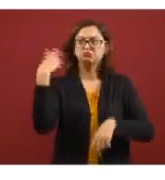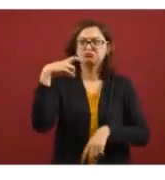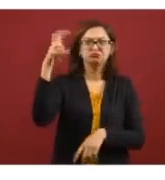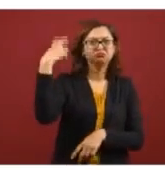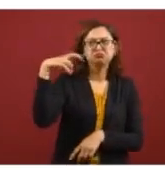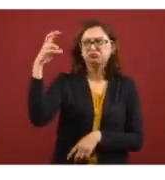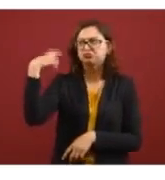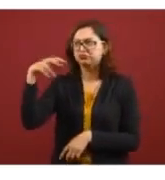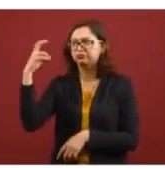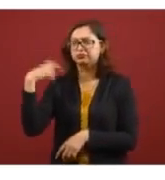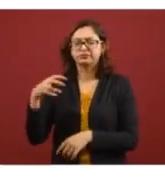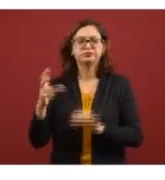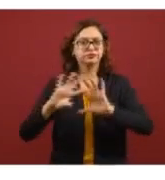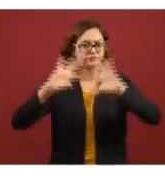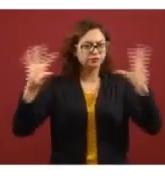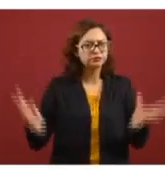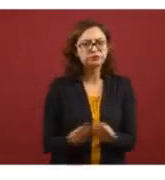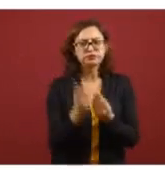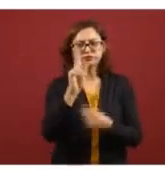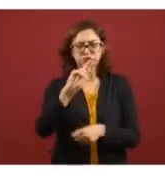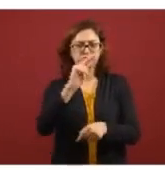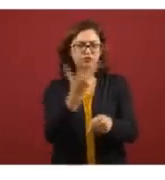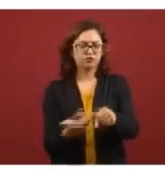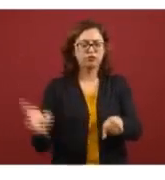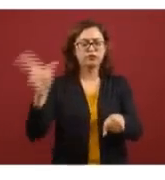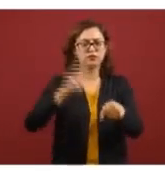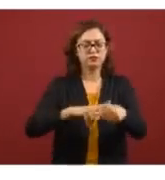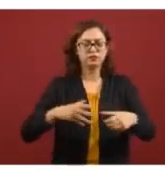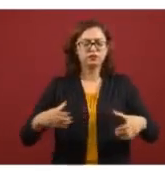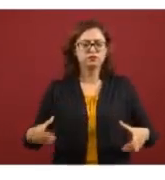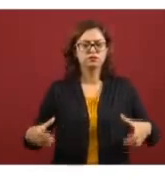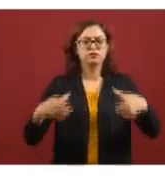visits and this run